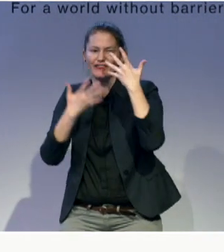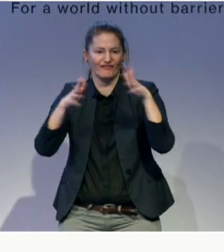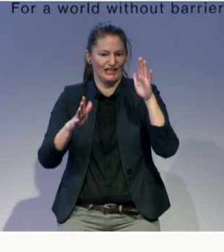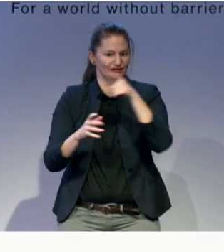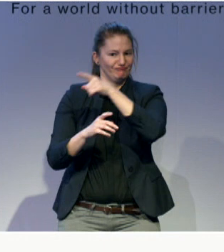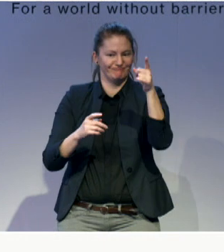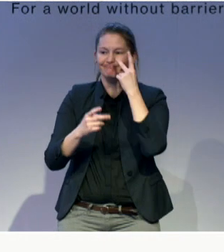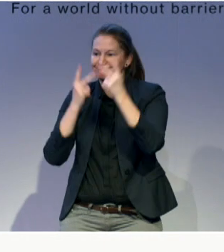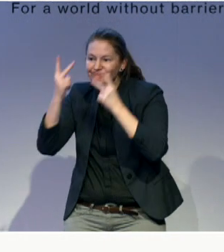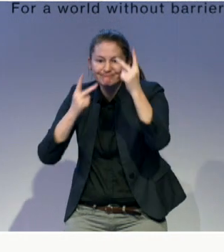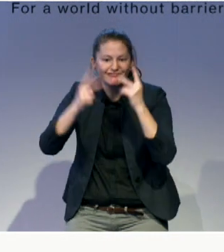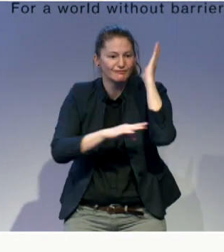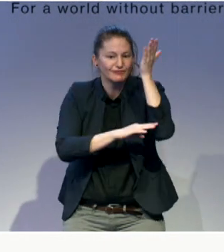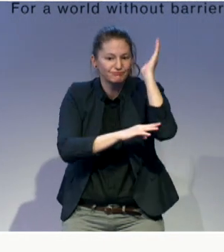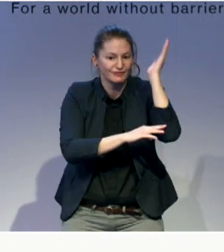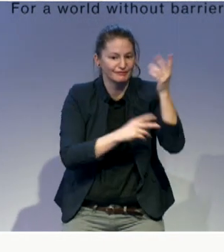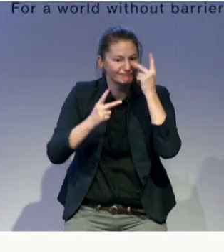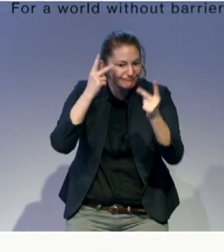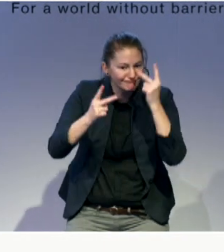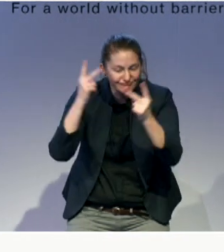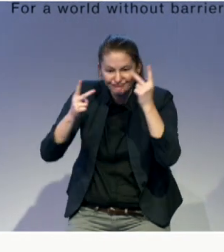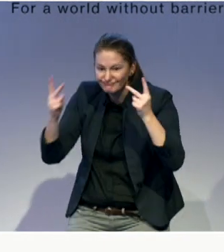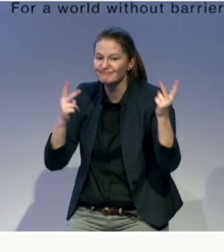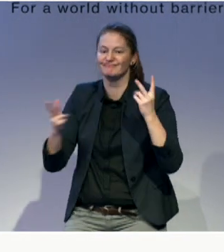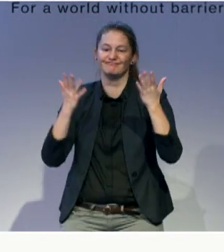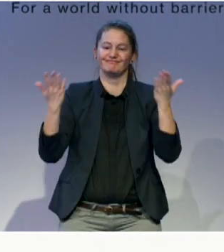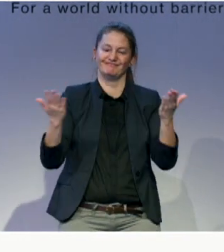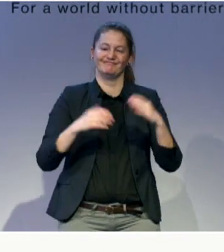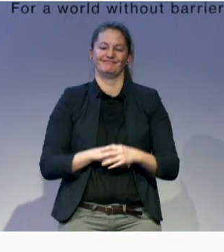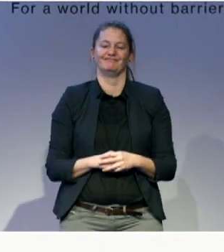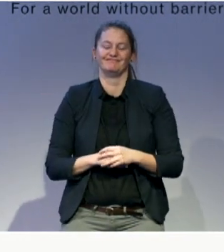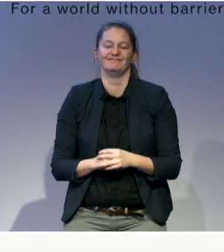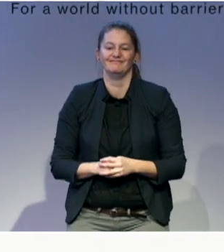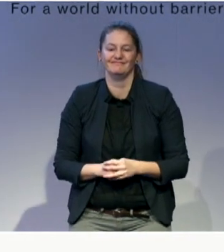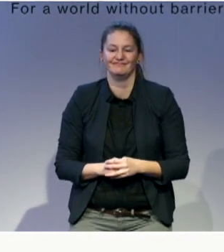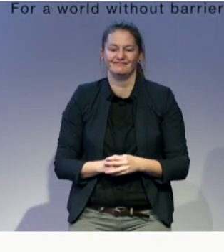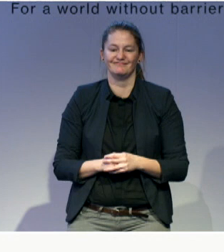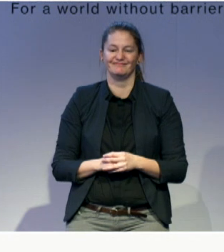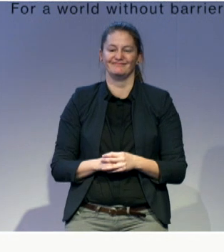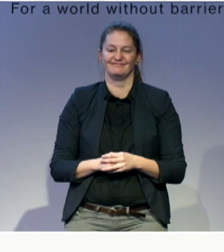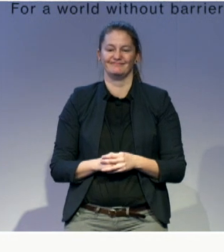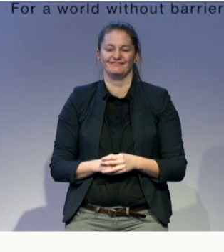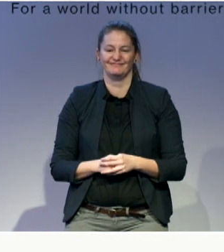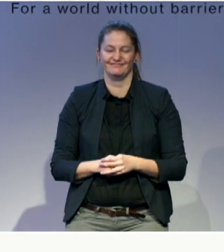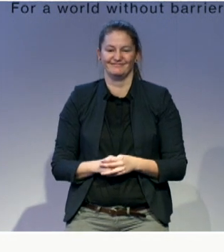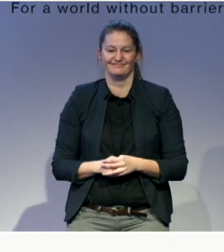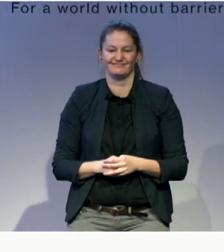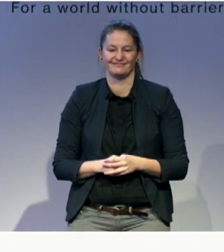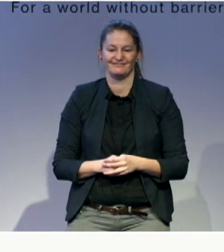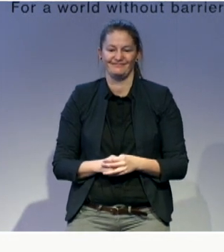these parallel sessions are at the same time our patterns we have found and